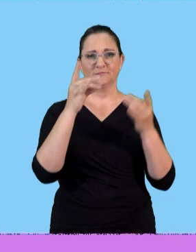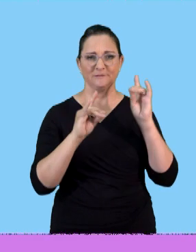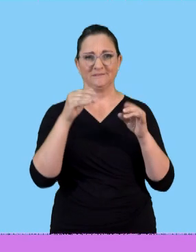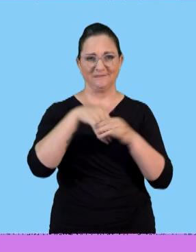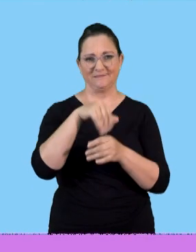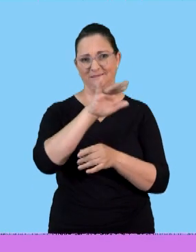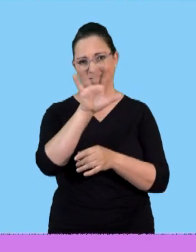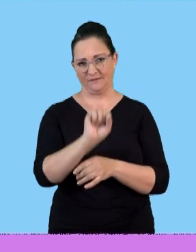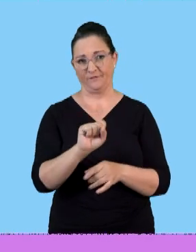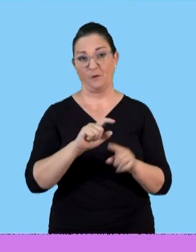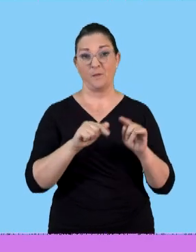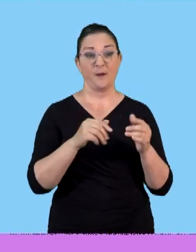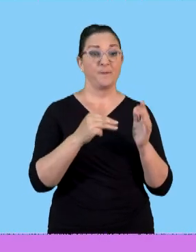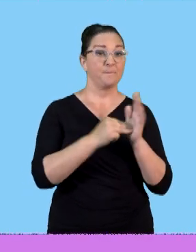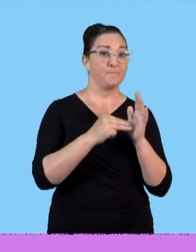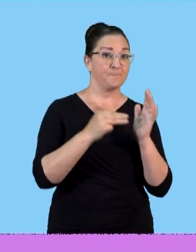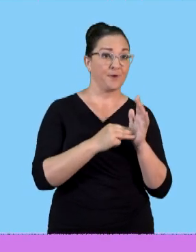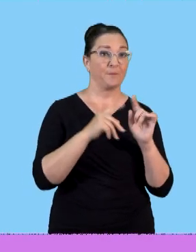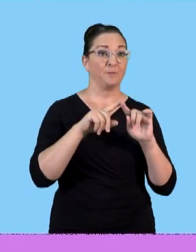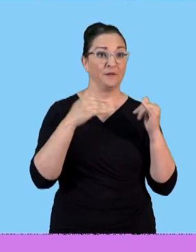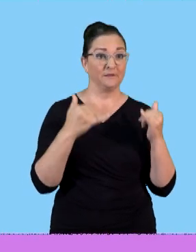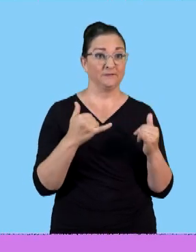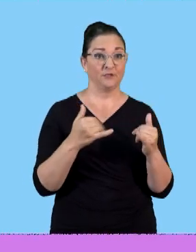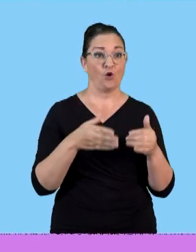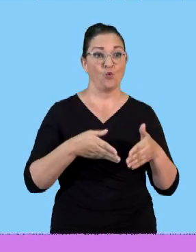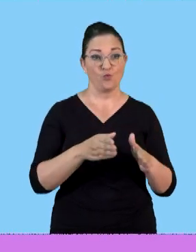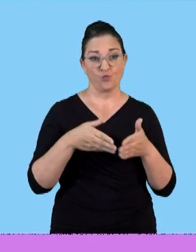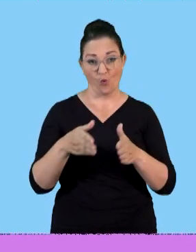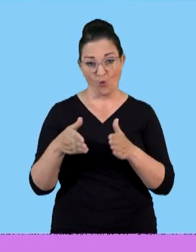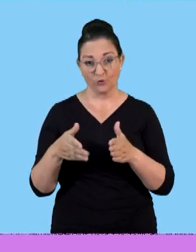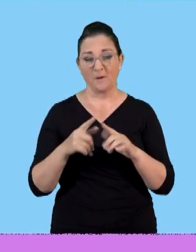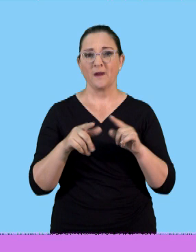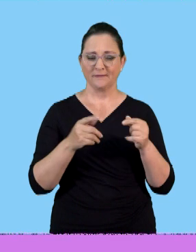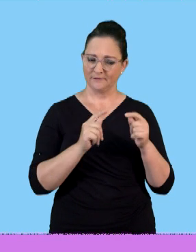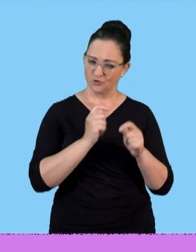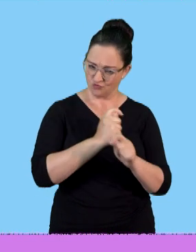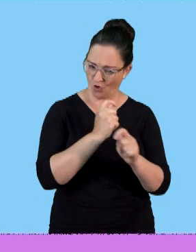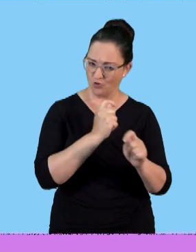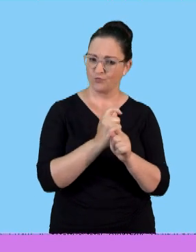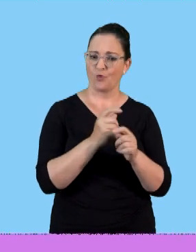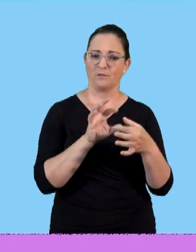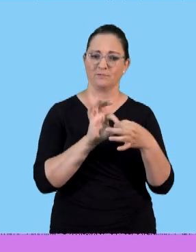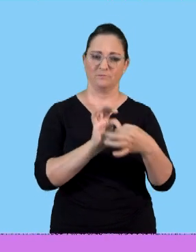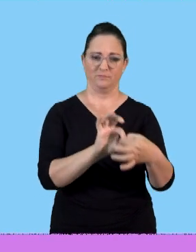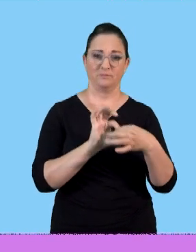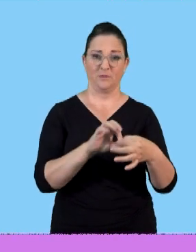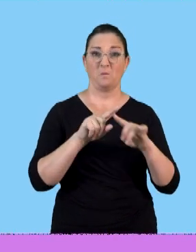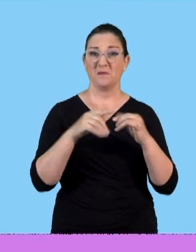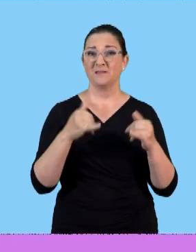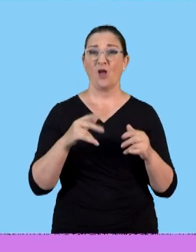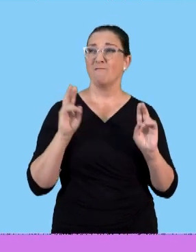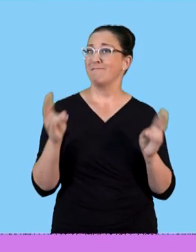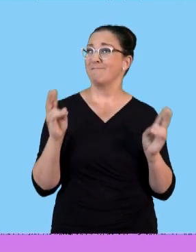Africa, right? It is a map that is primarily displays roads and transport links rather than